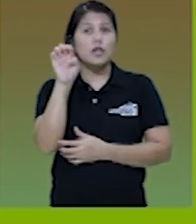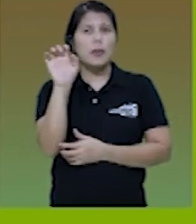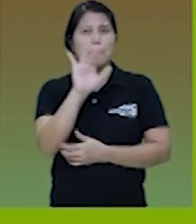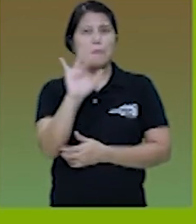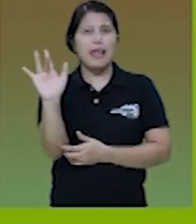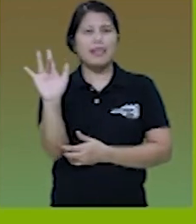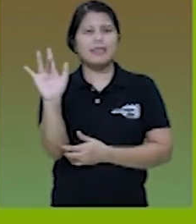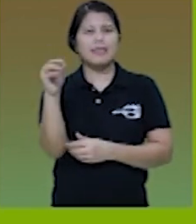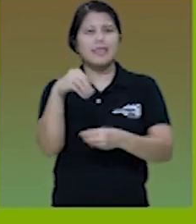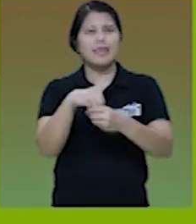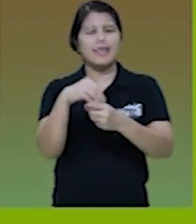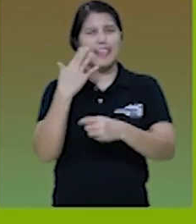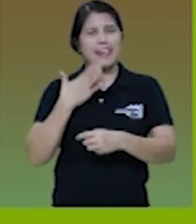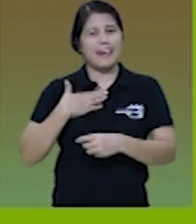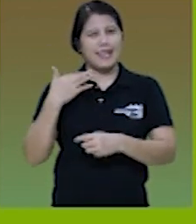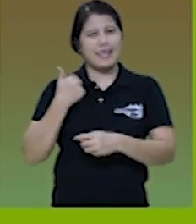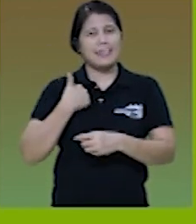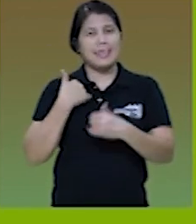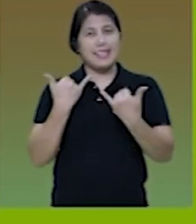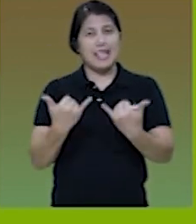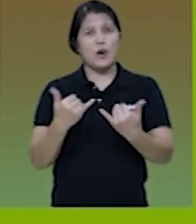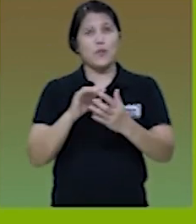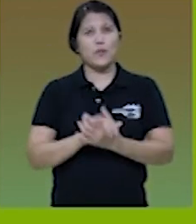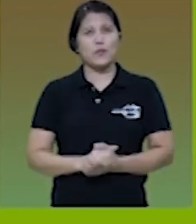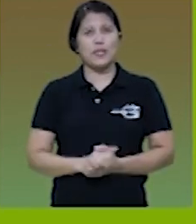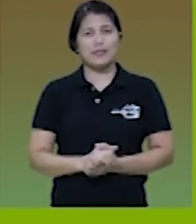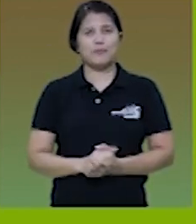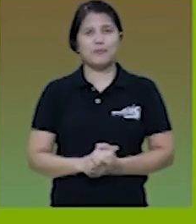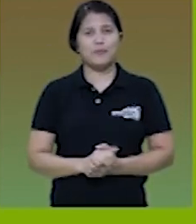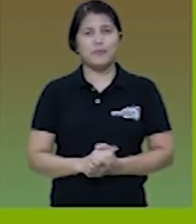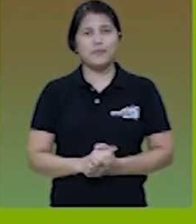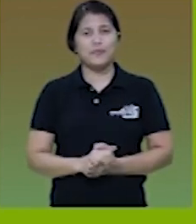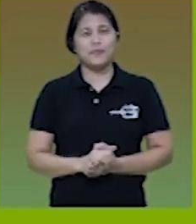She blank in Canada now.